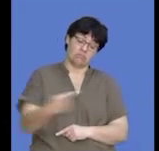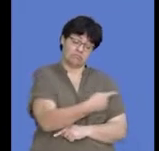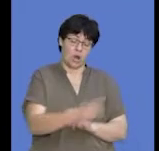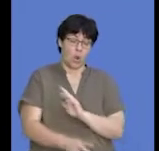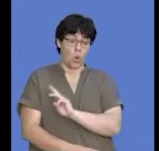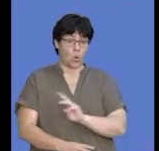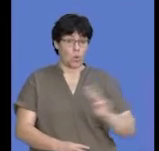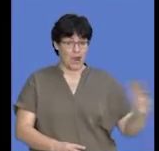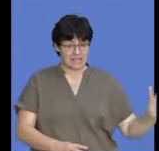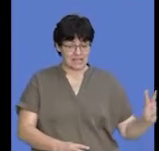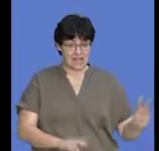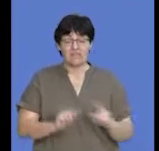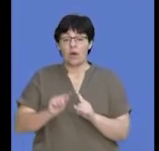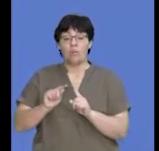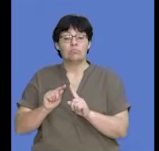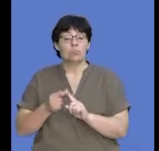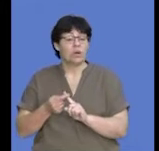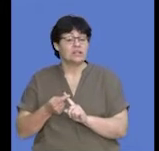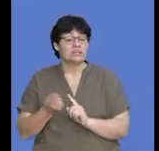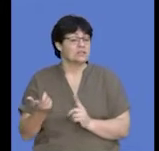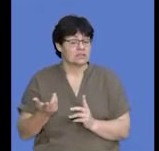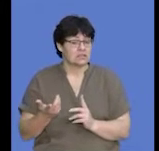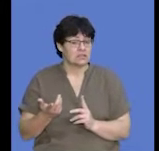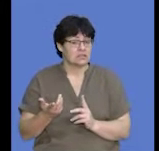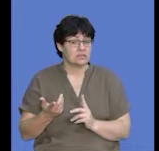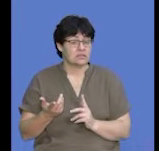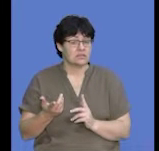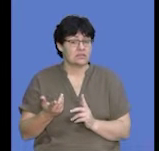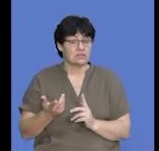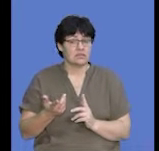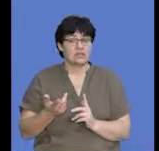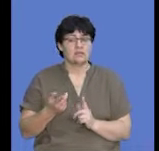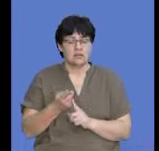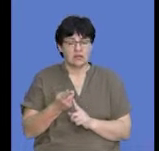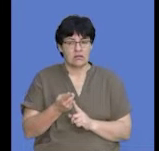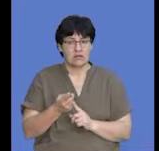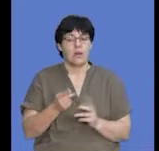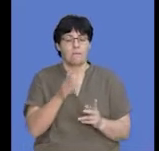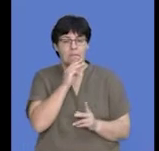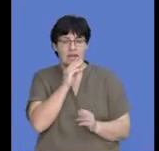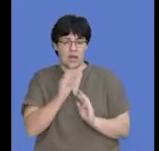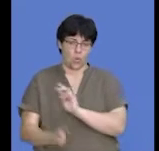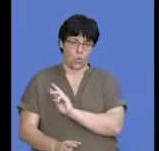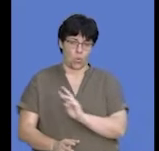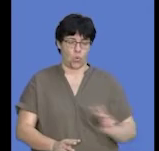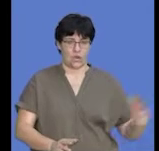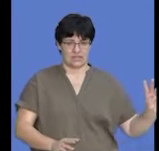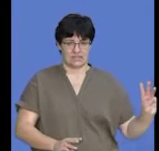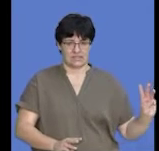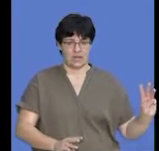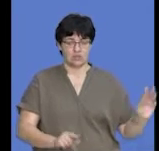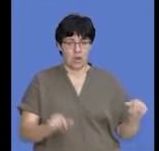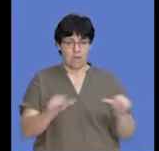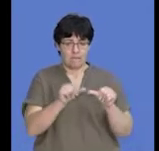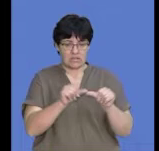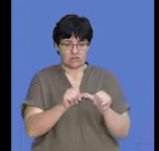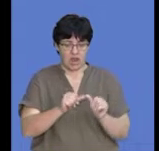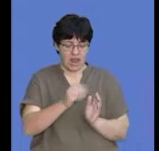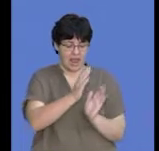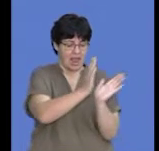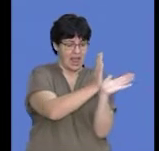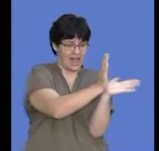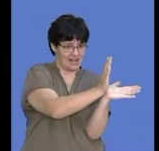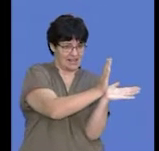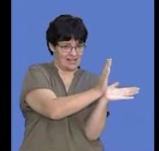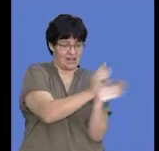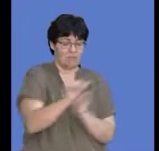direction when the point after the from point is to the west. So you would be measuring angles